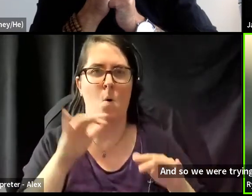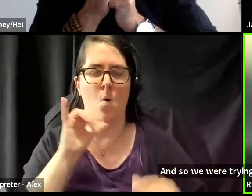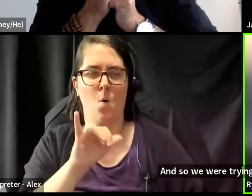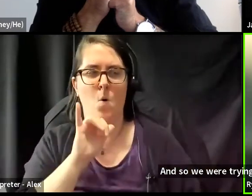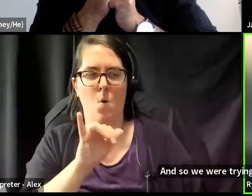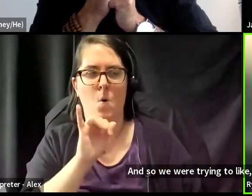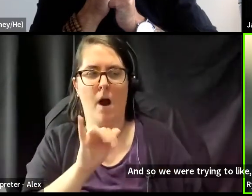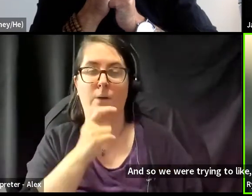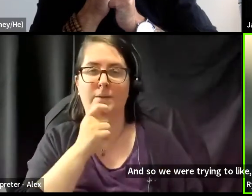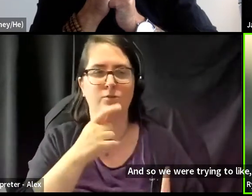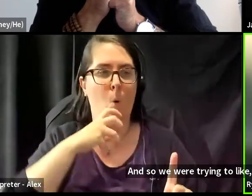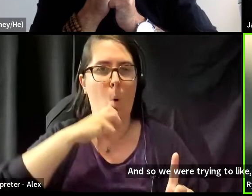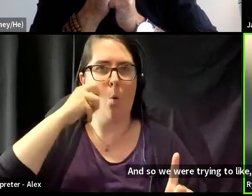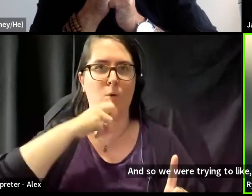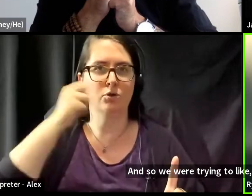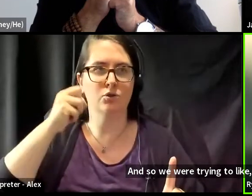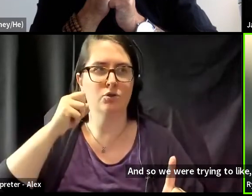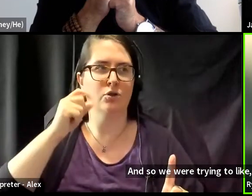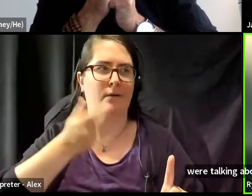a bunch of older